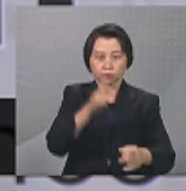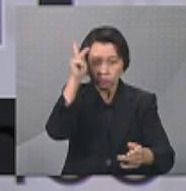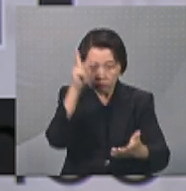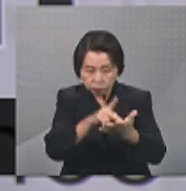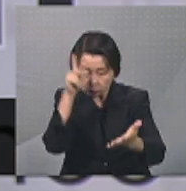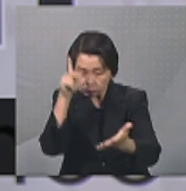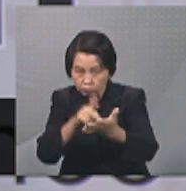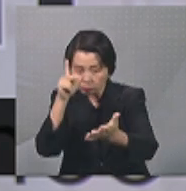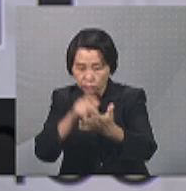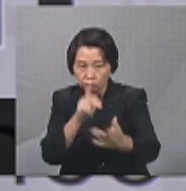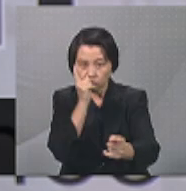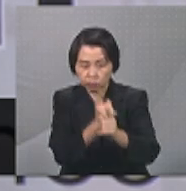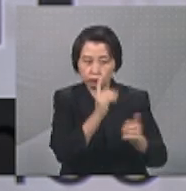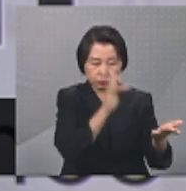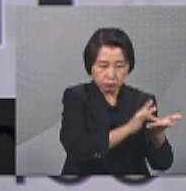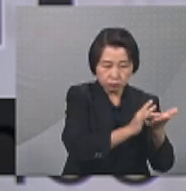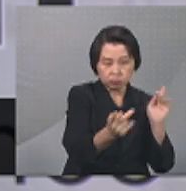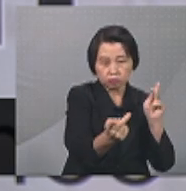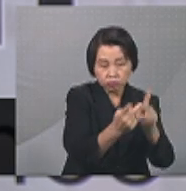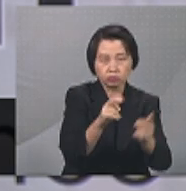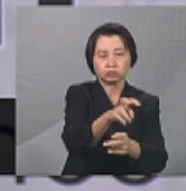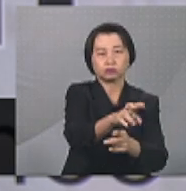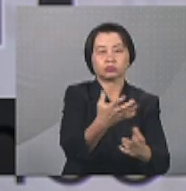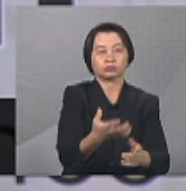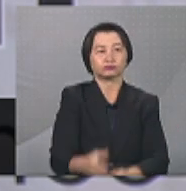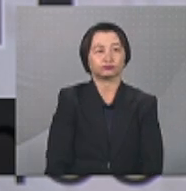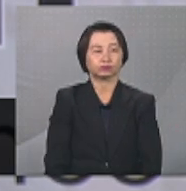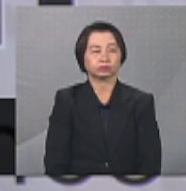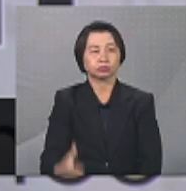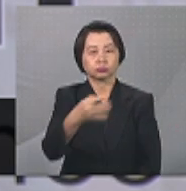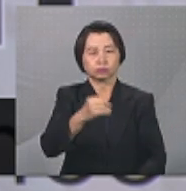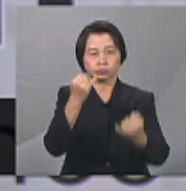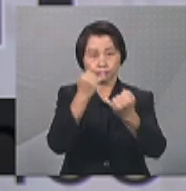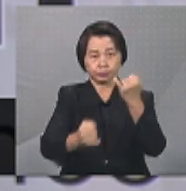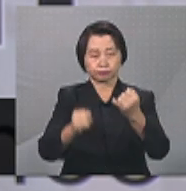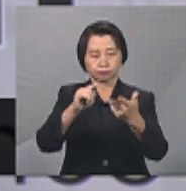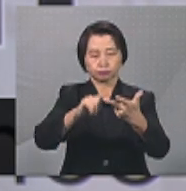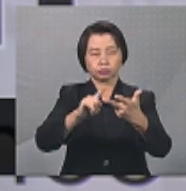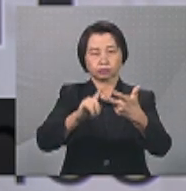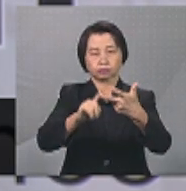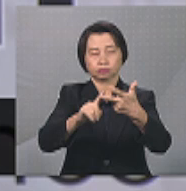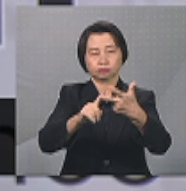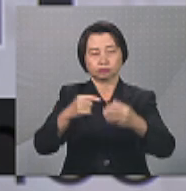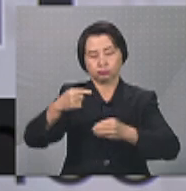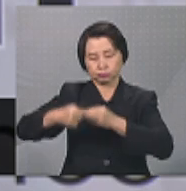the right vaccine for the right strain, for example. And the last question is in regards